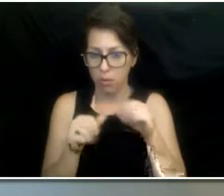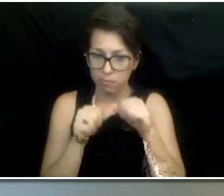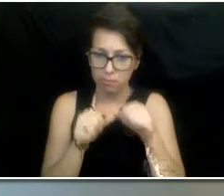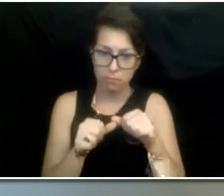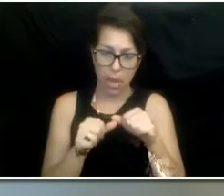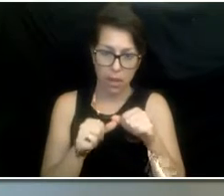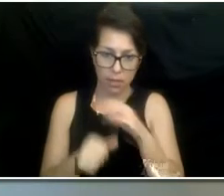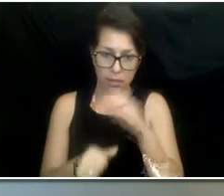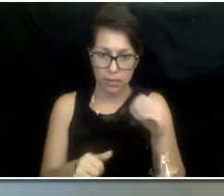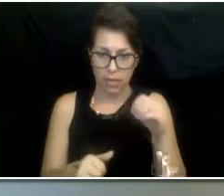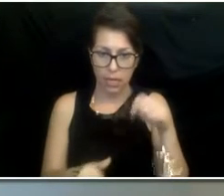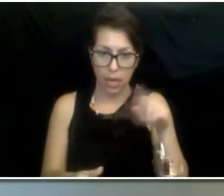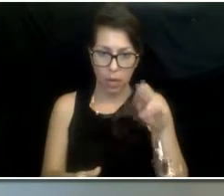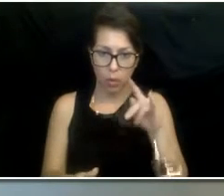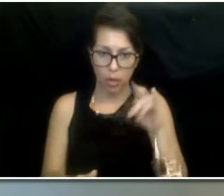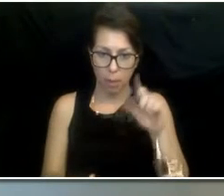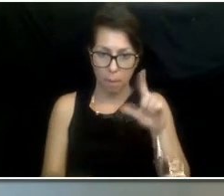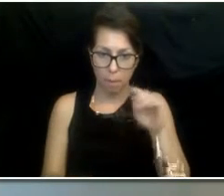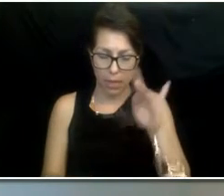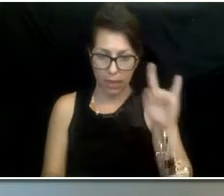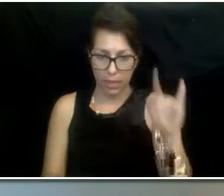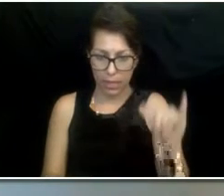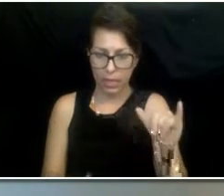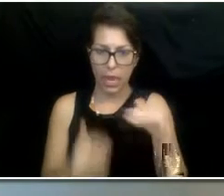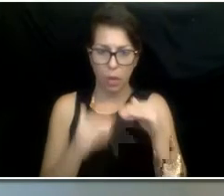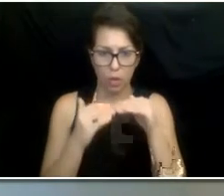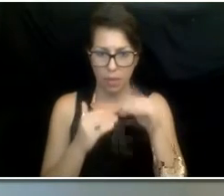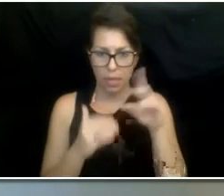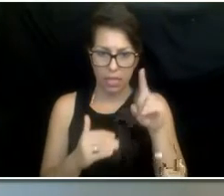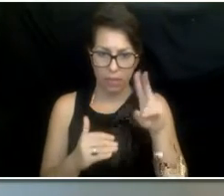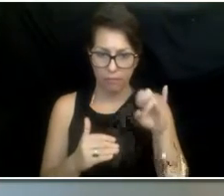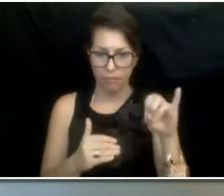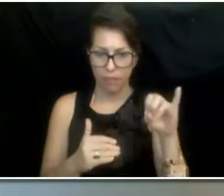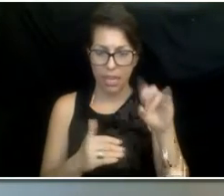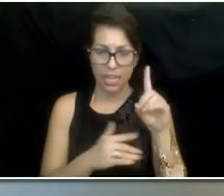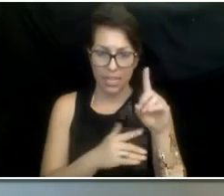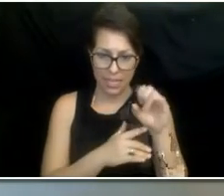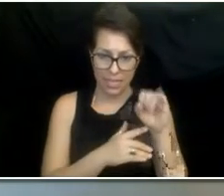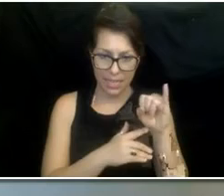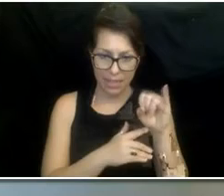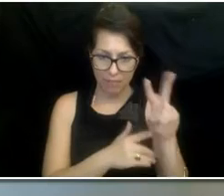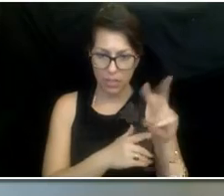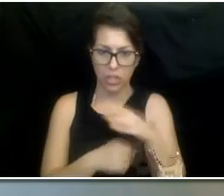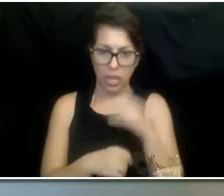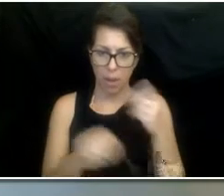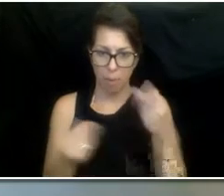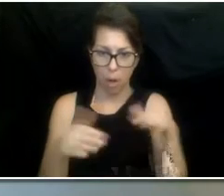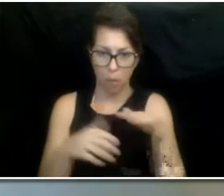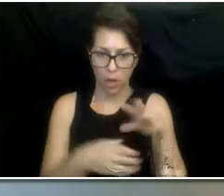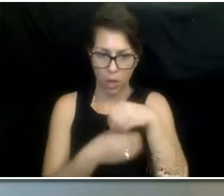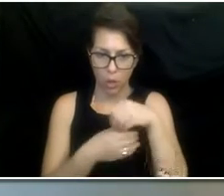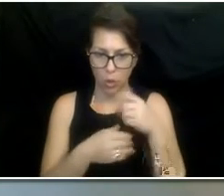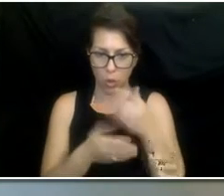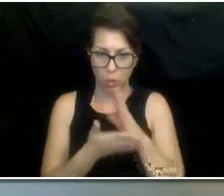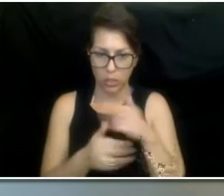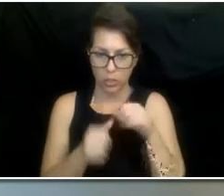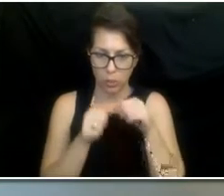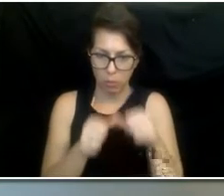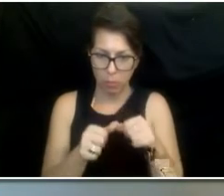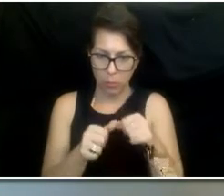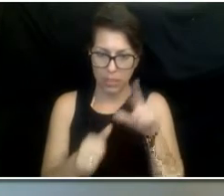orders of protection protection custody visitation and support matters we also represent eligible persons to obtain